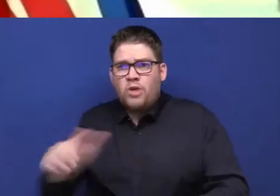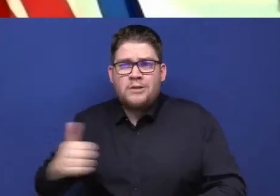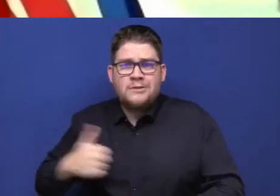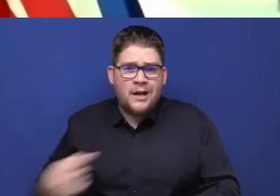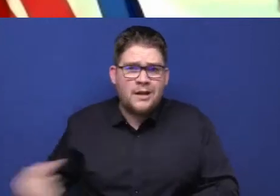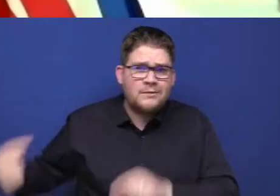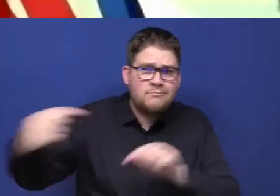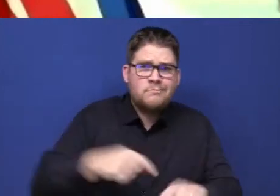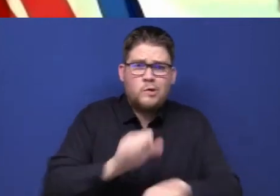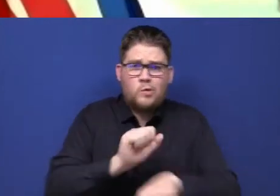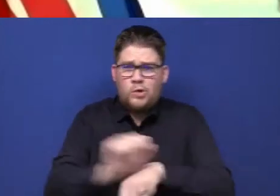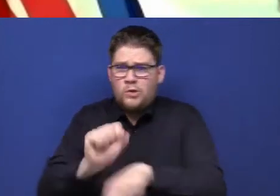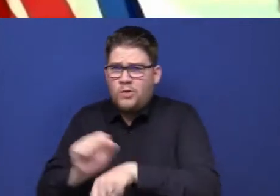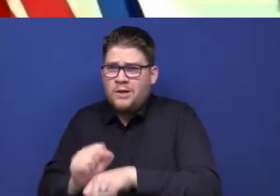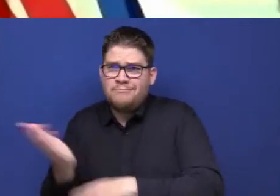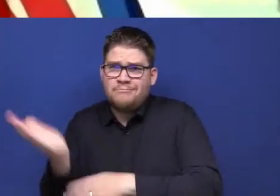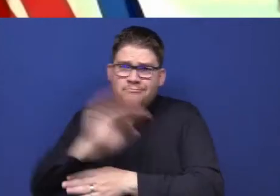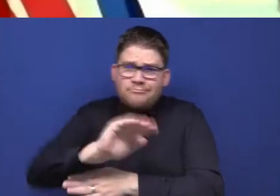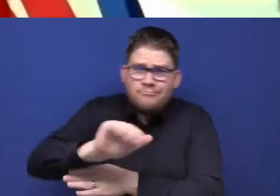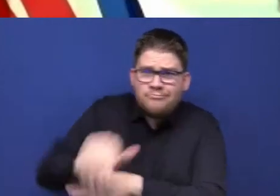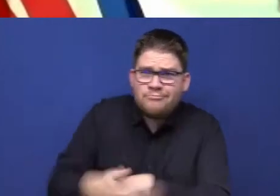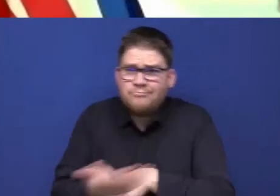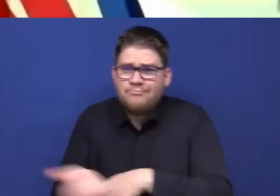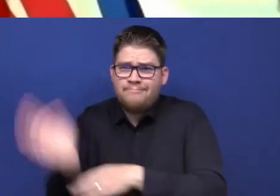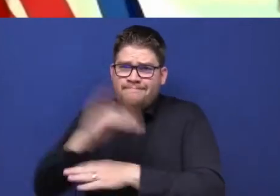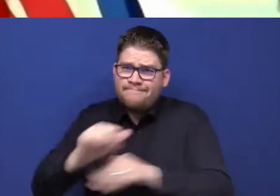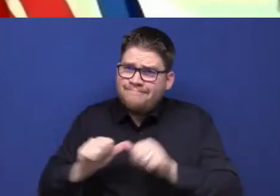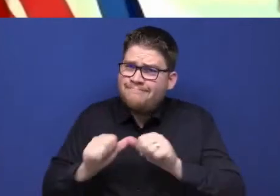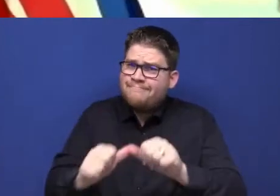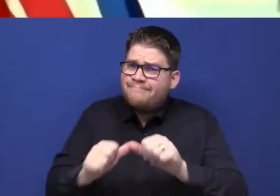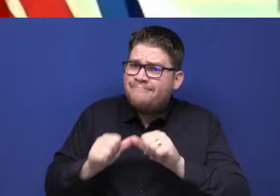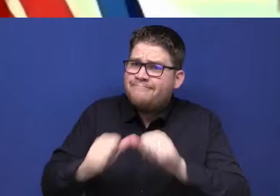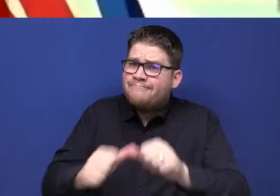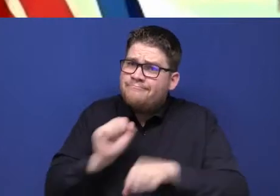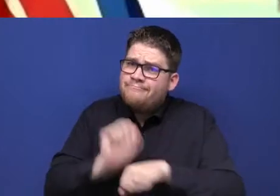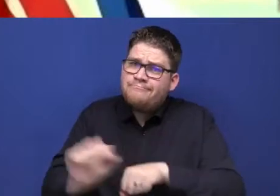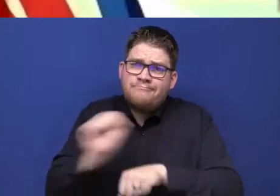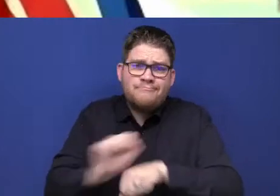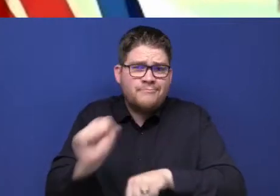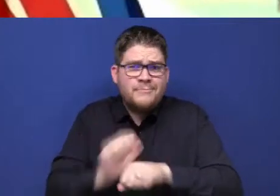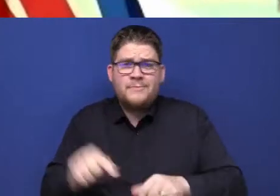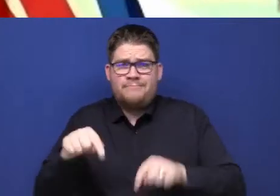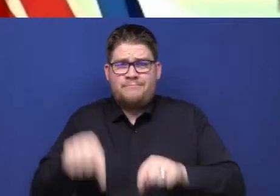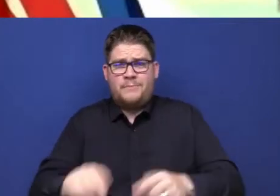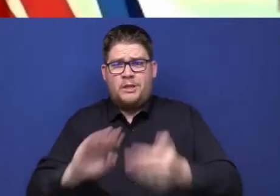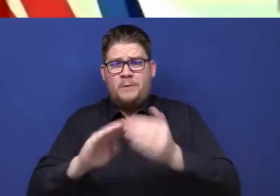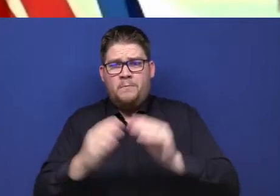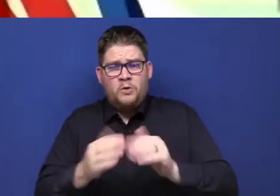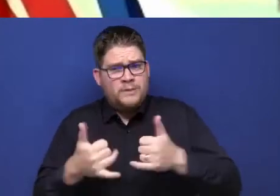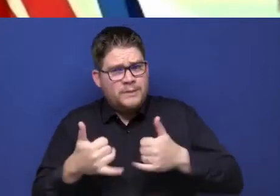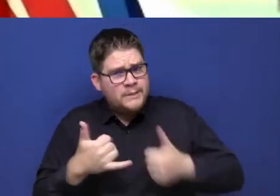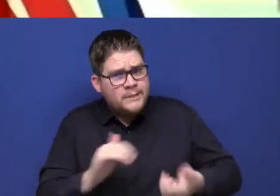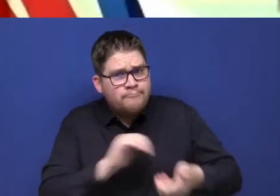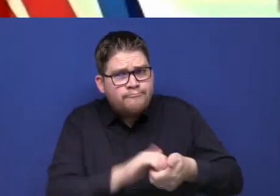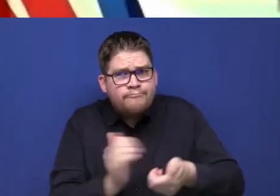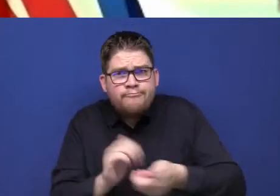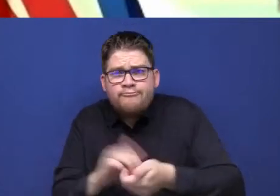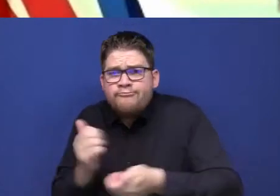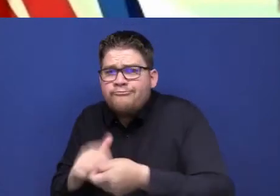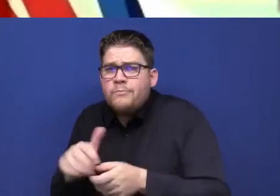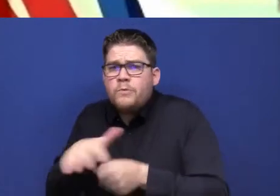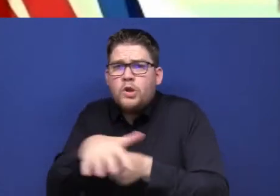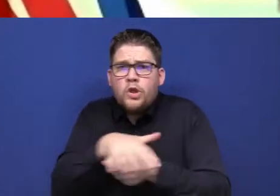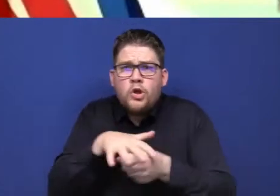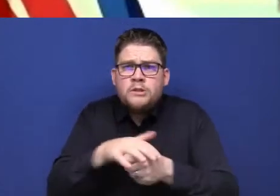communities. We continue working closely with First Nations, local governments, firefighting crews, emergency response